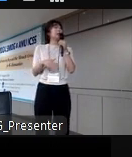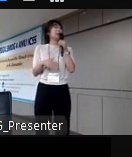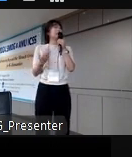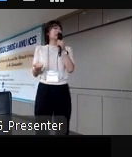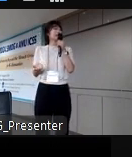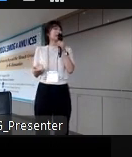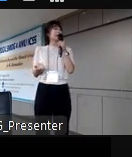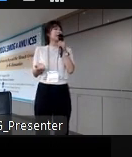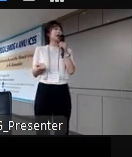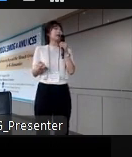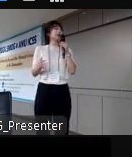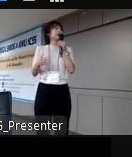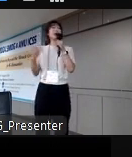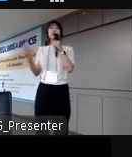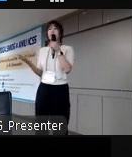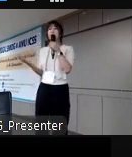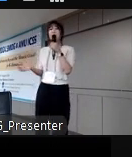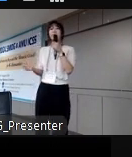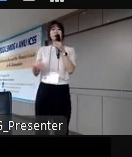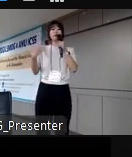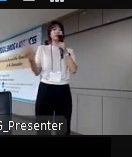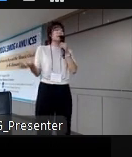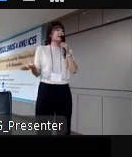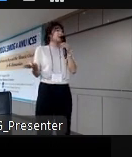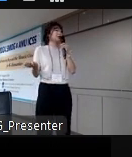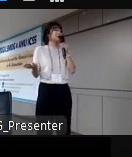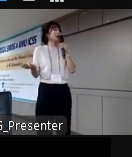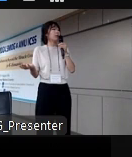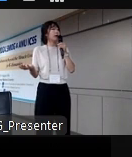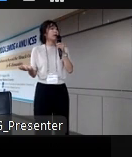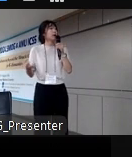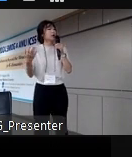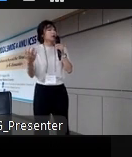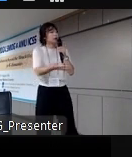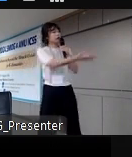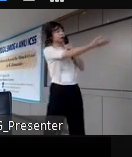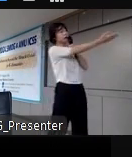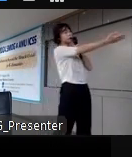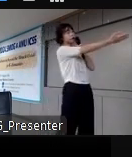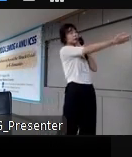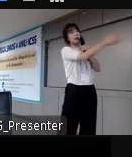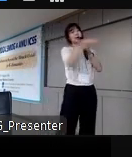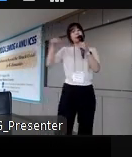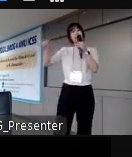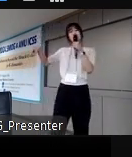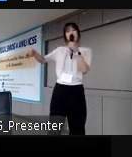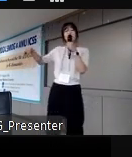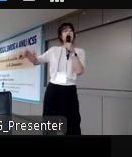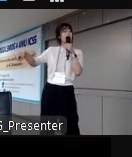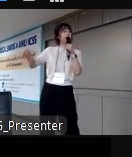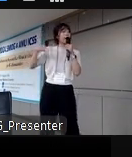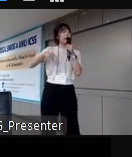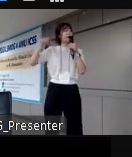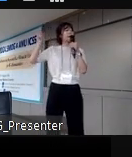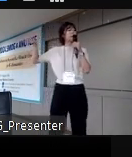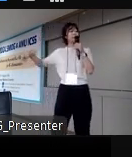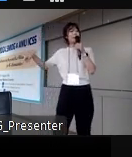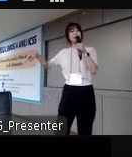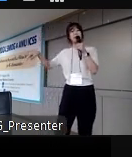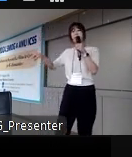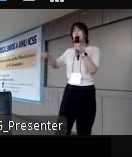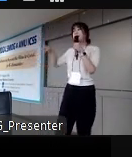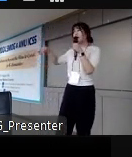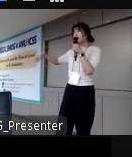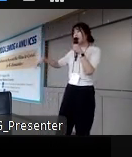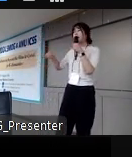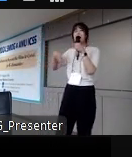not, were felicitous when there is just one referent. So if it's obvious who's doing what, you could of course create a locus for boy and point back to